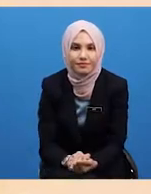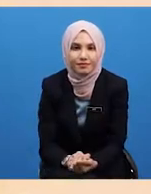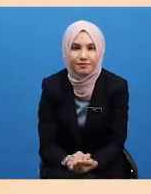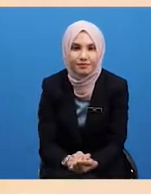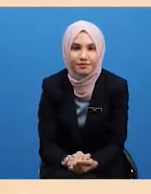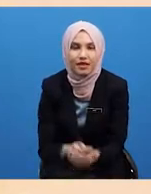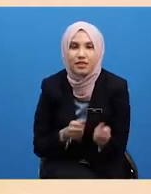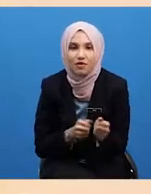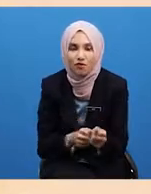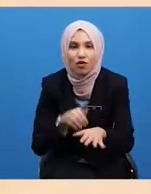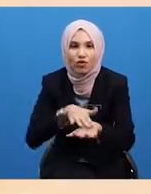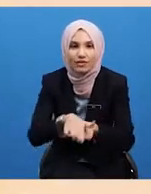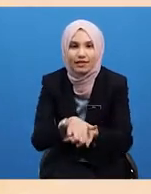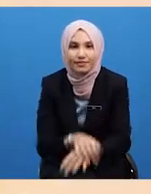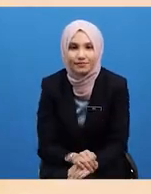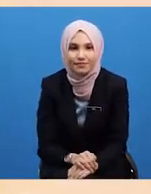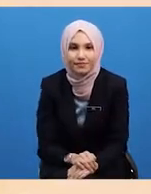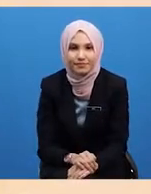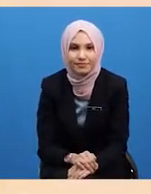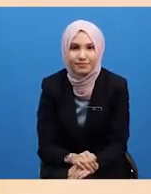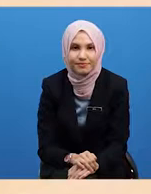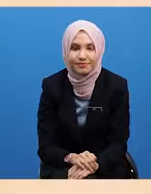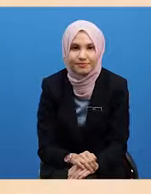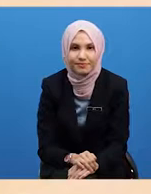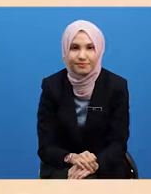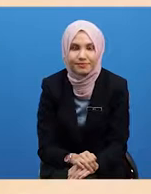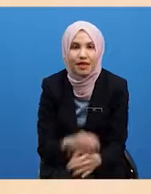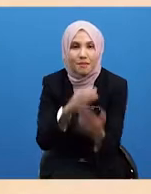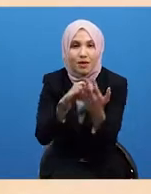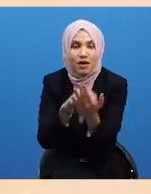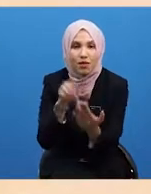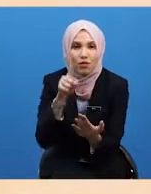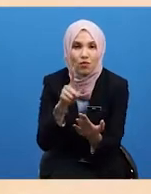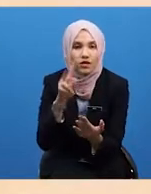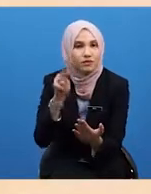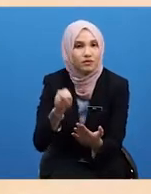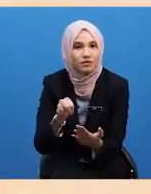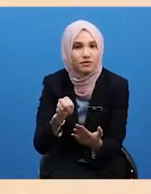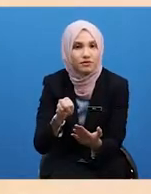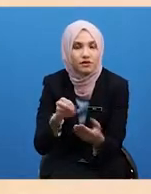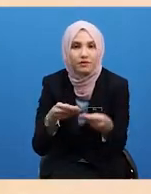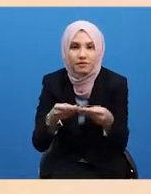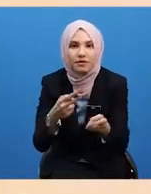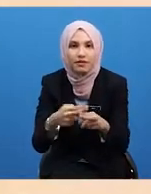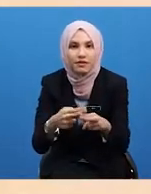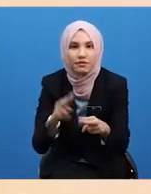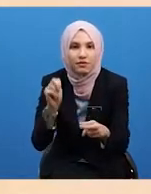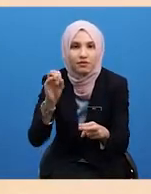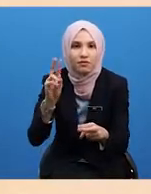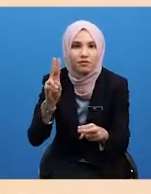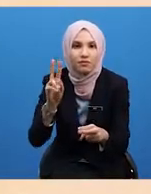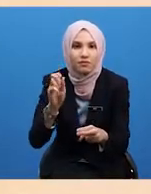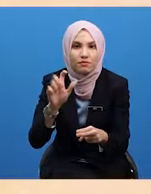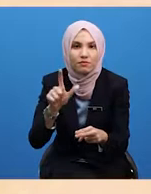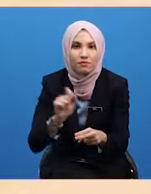the following slide. In paragraph 1, you need to state the name of the novel and